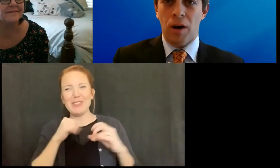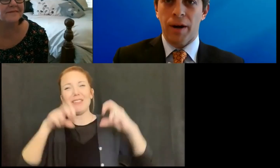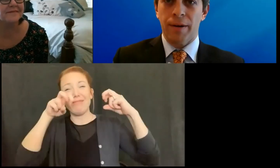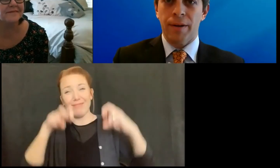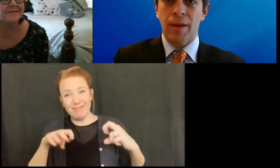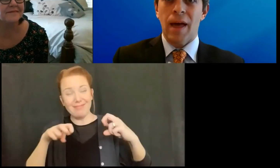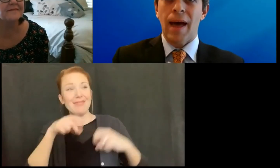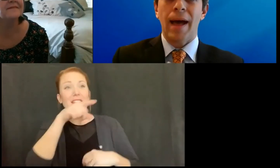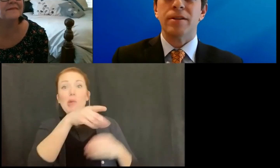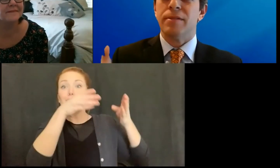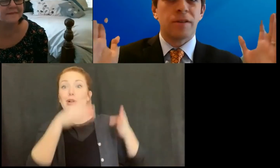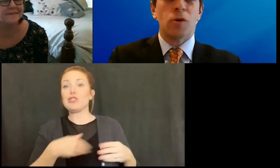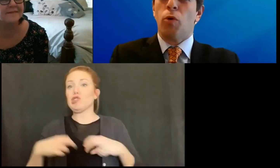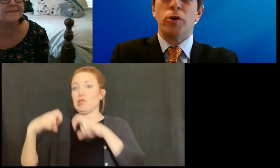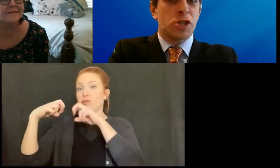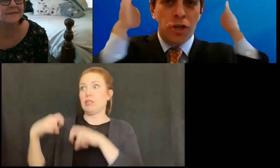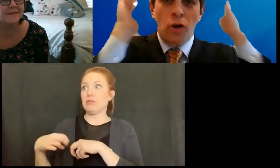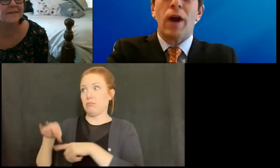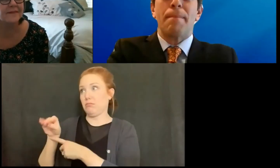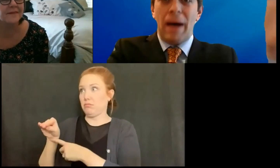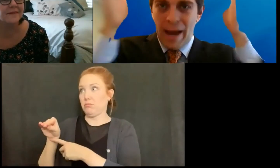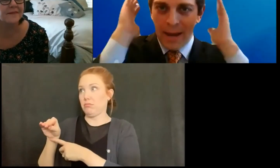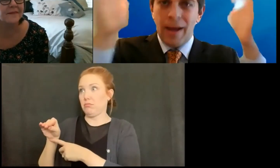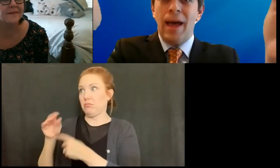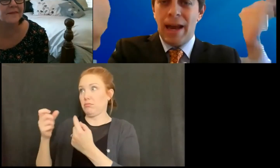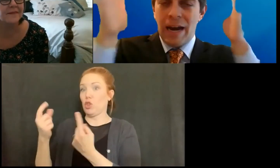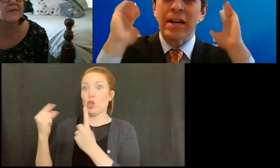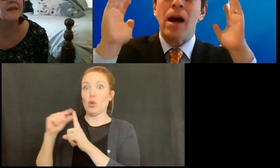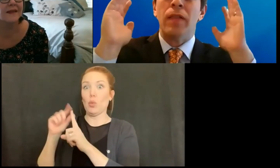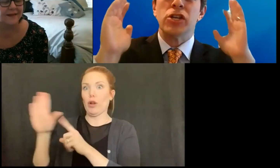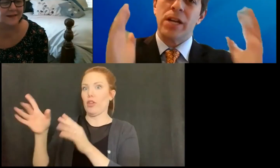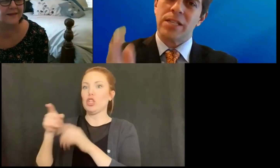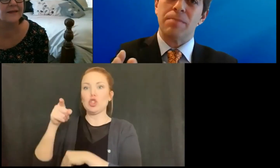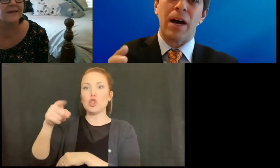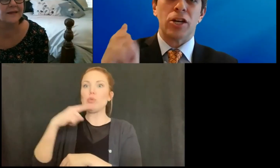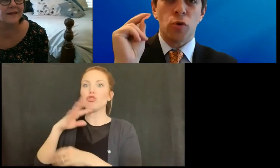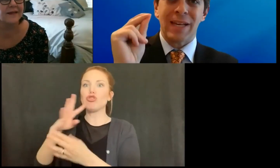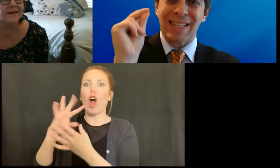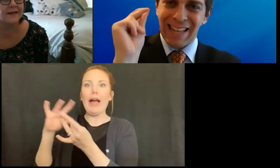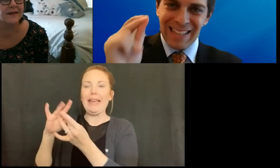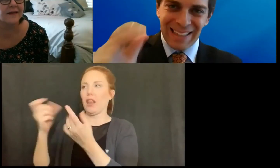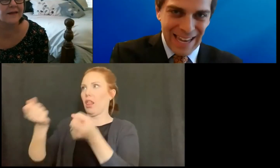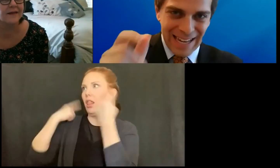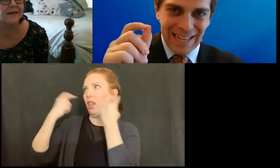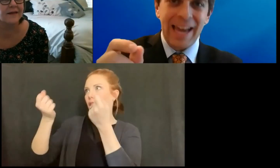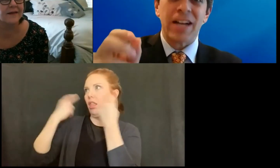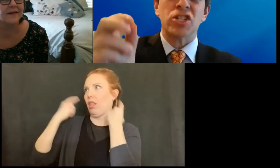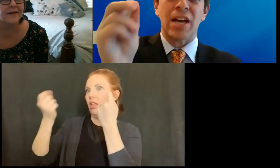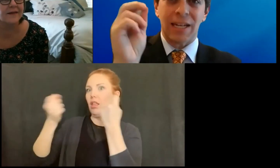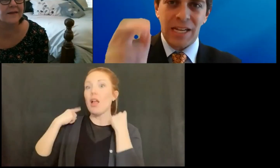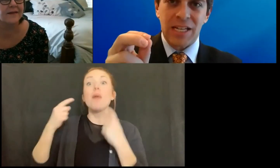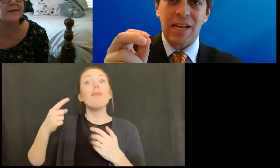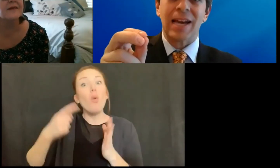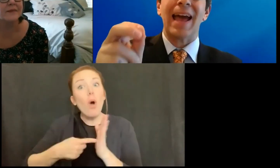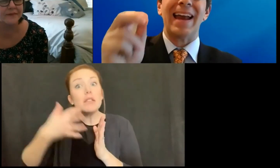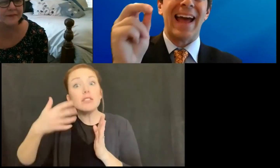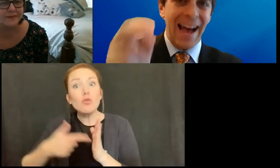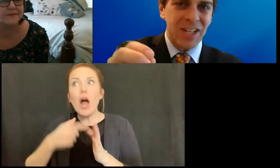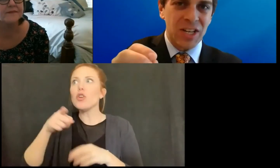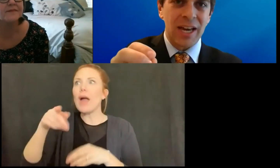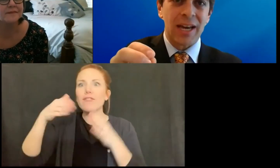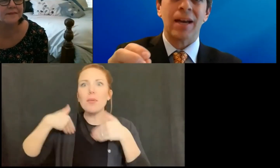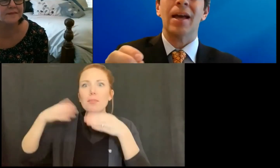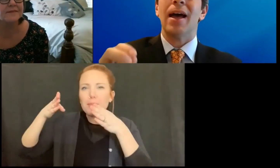bump on a log Mhm. and the words just go right by. And every now and then you get somebody who is like engaged and listening